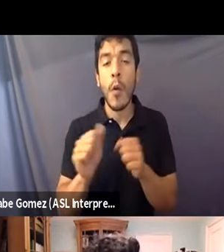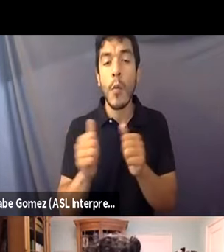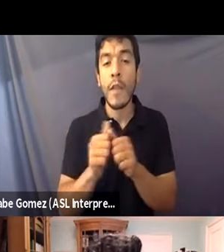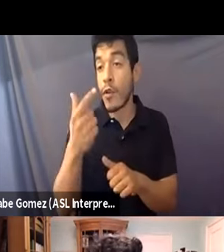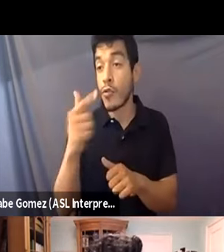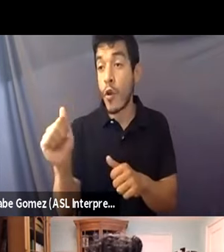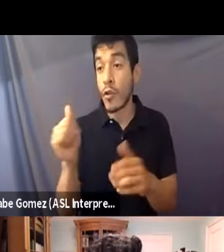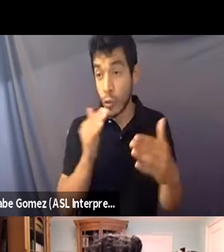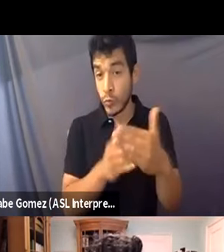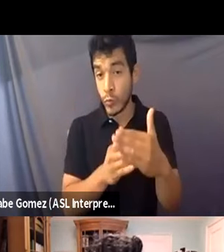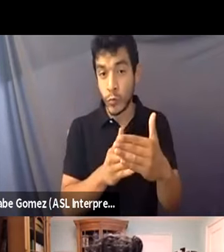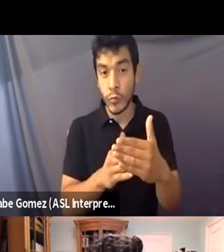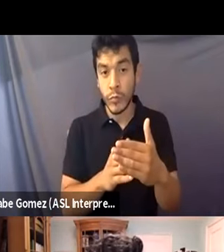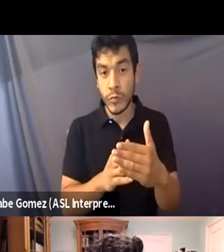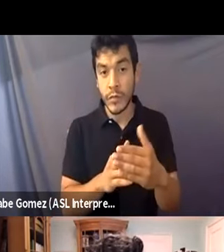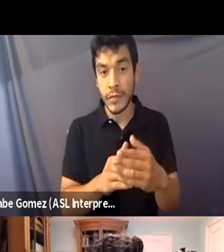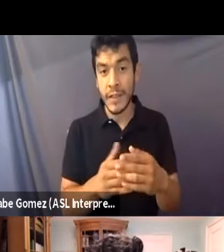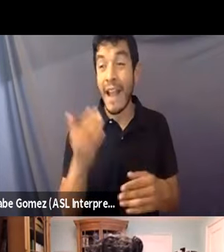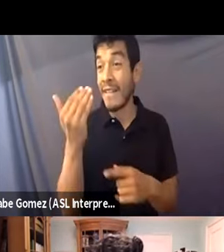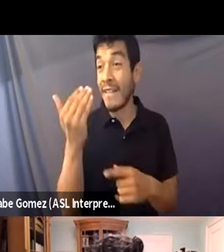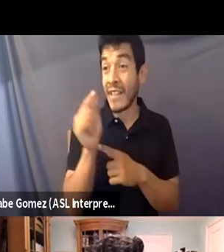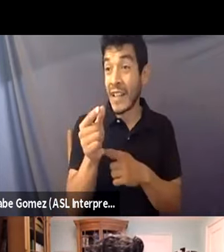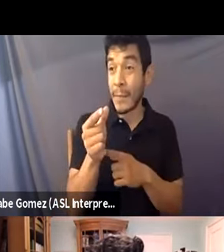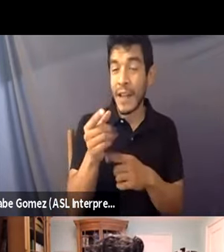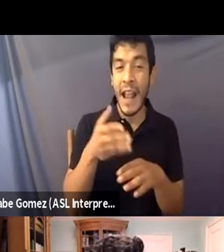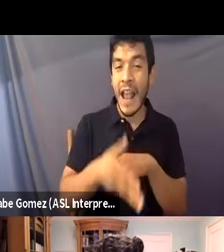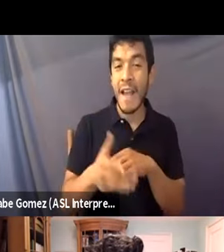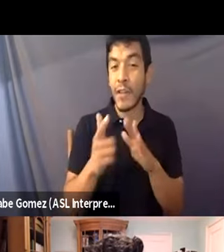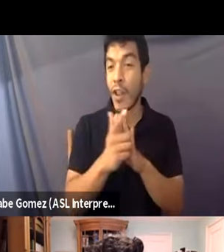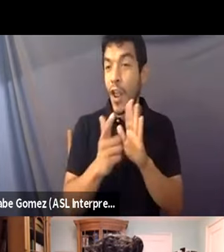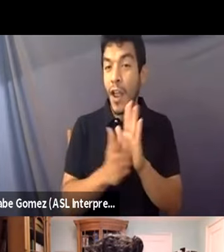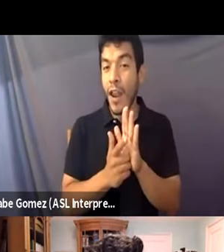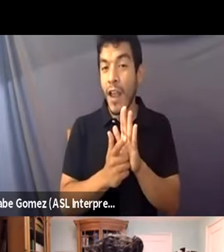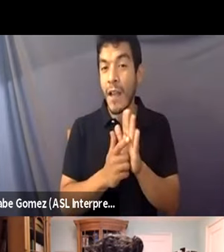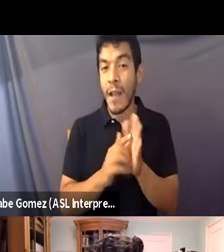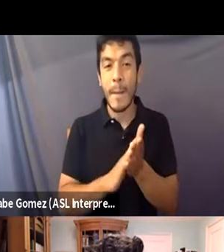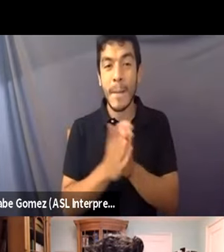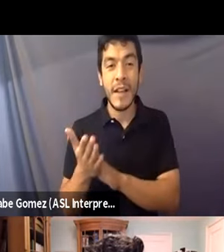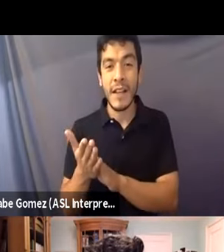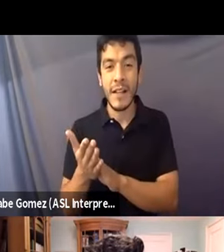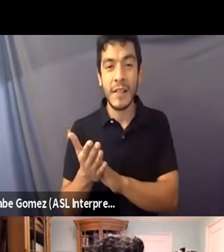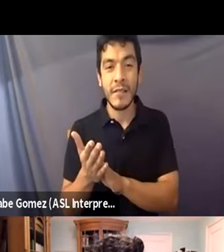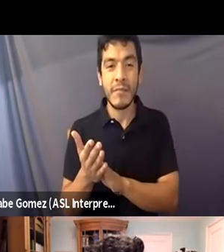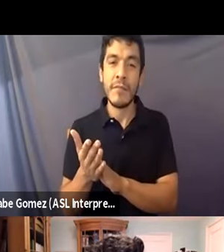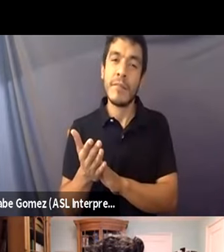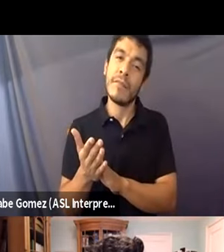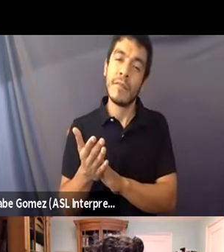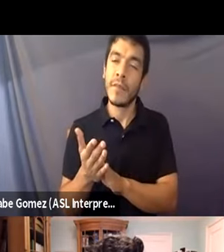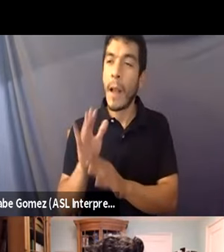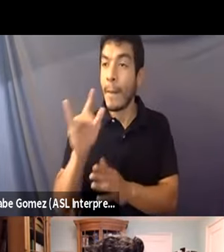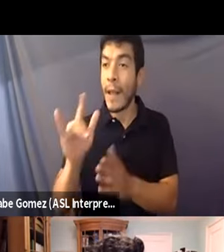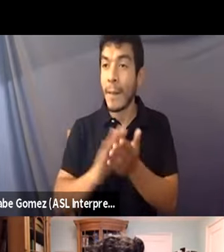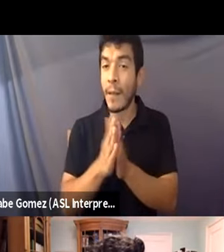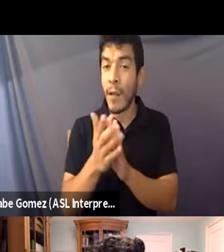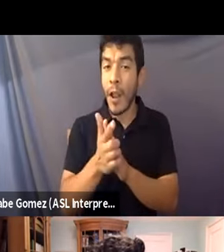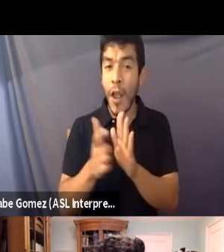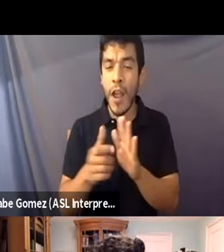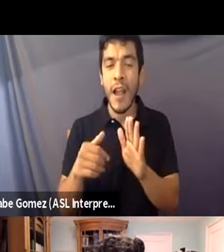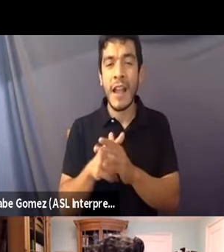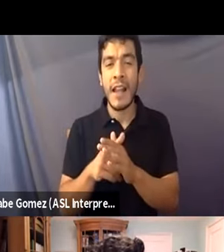all, what, 15 minutes after the law became, the bill became a law in Florida, Black Voters Matter